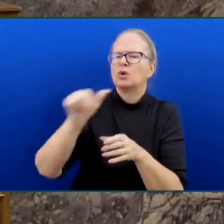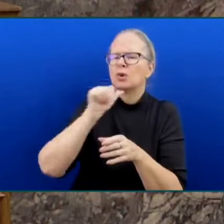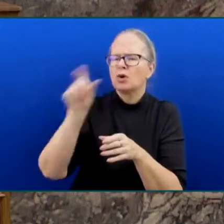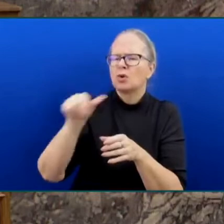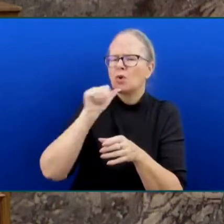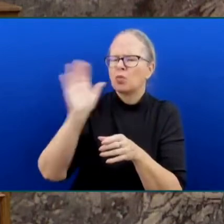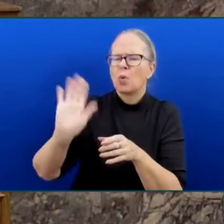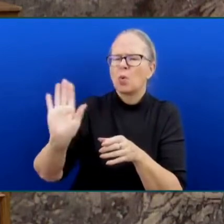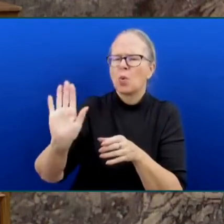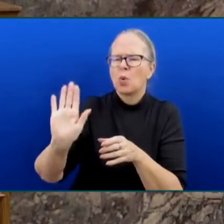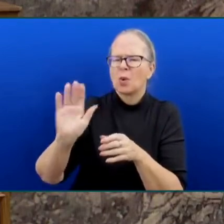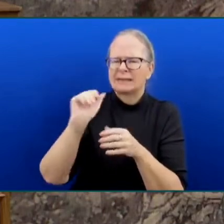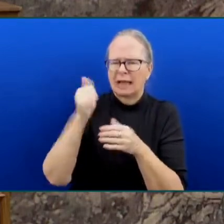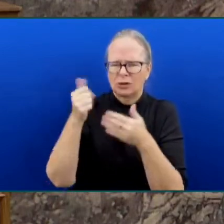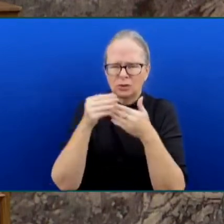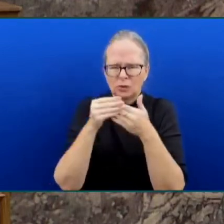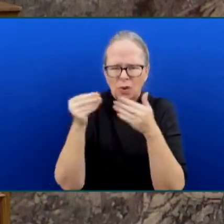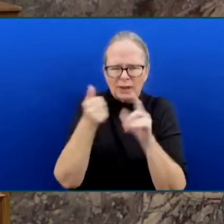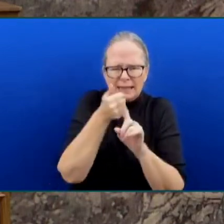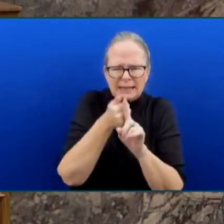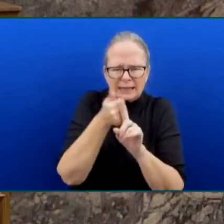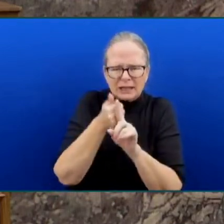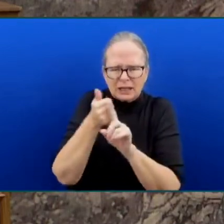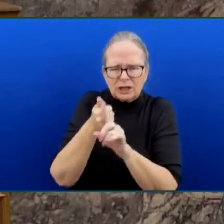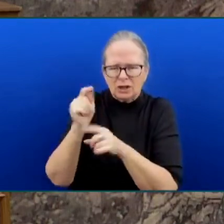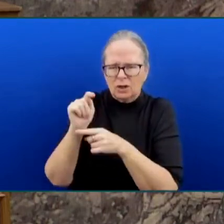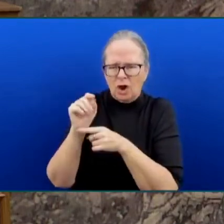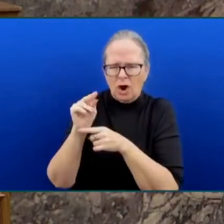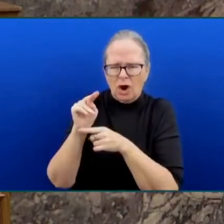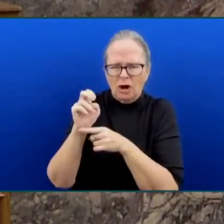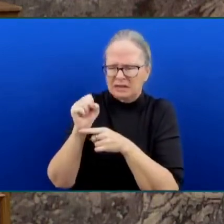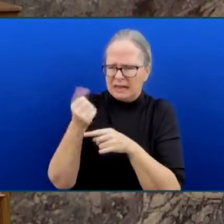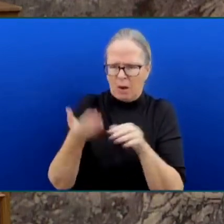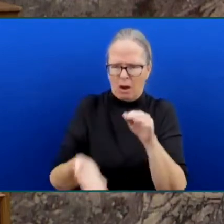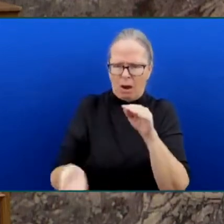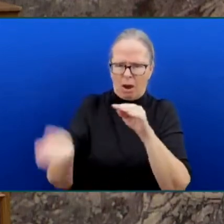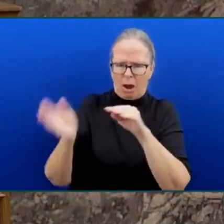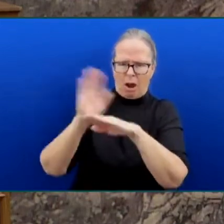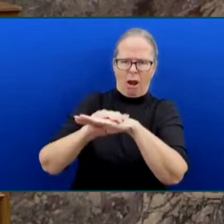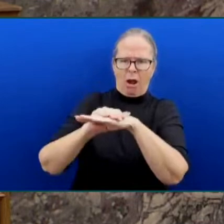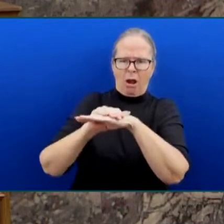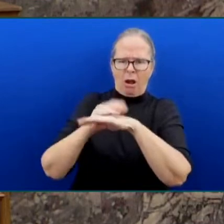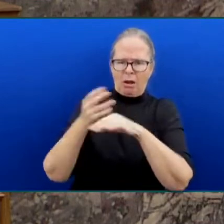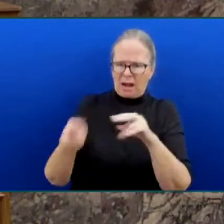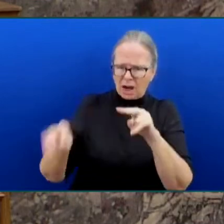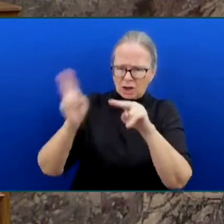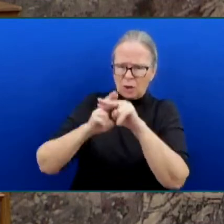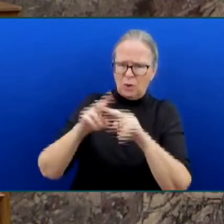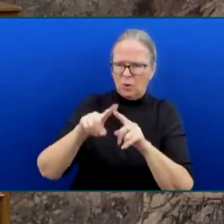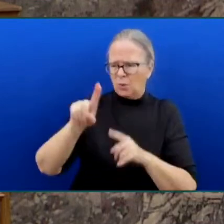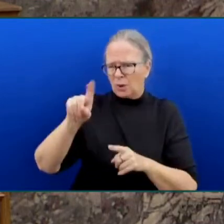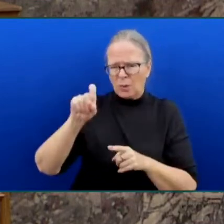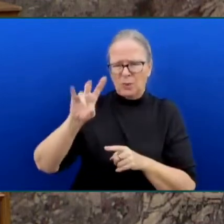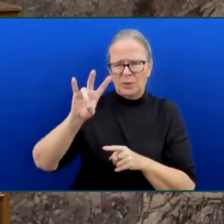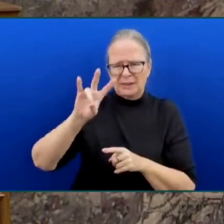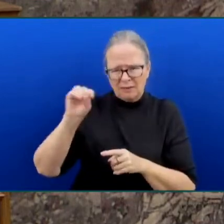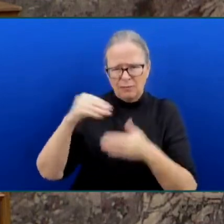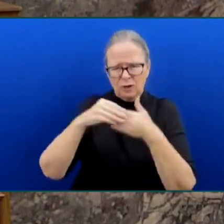double backflip to actually now say they want to increase it to $170 a ton, Mr.